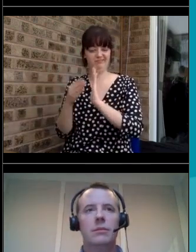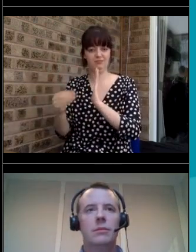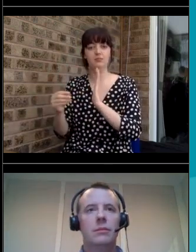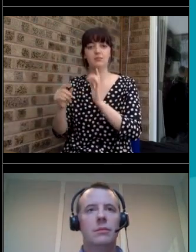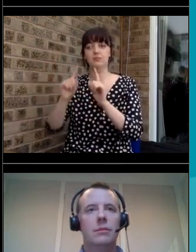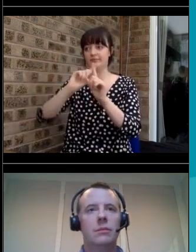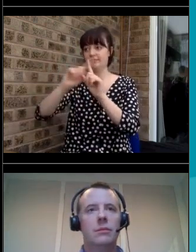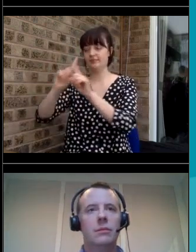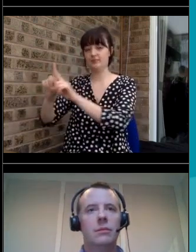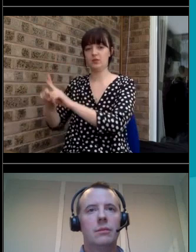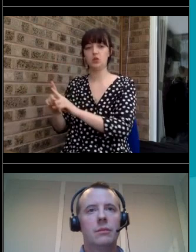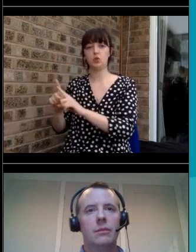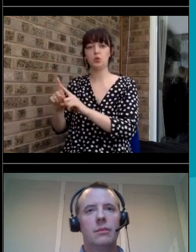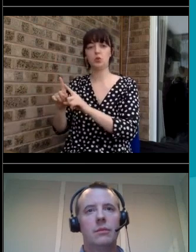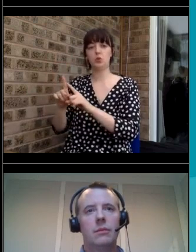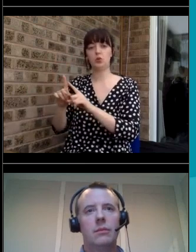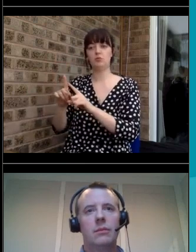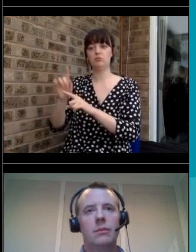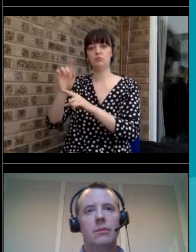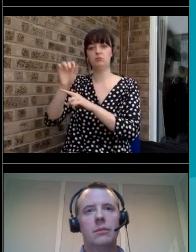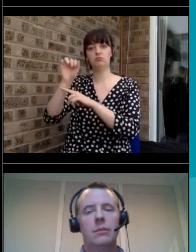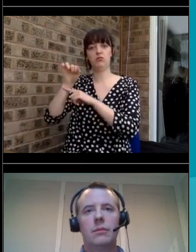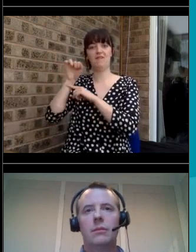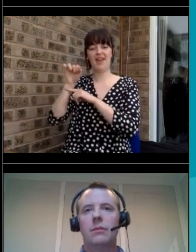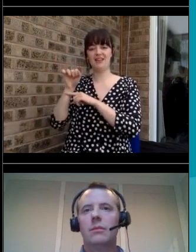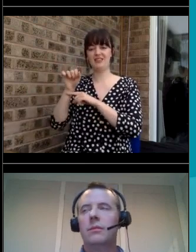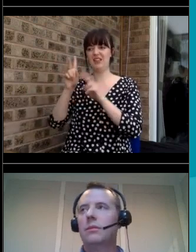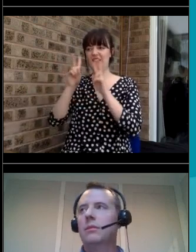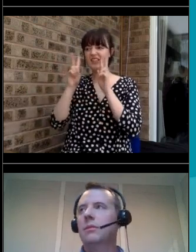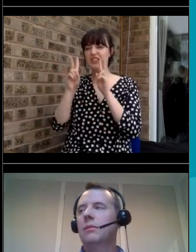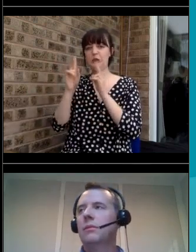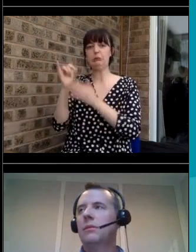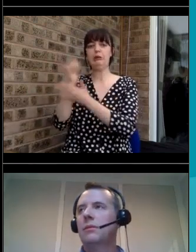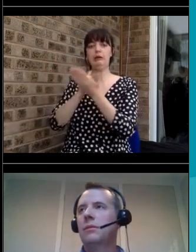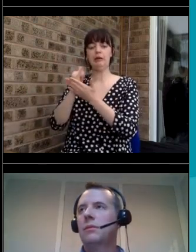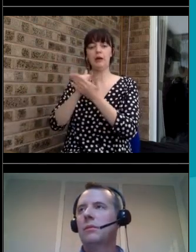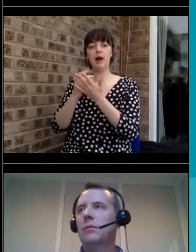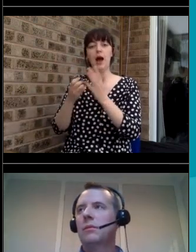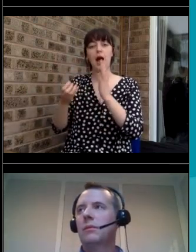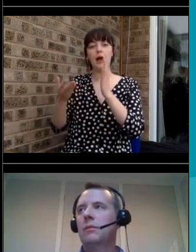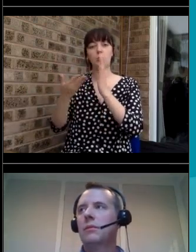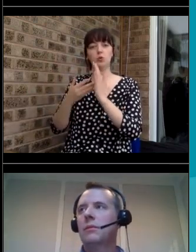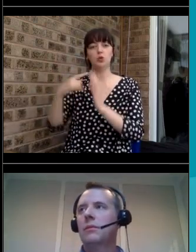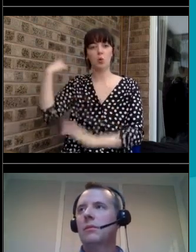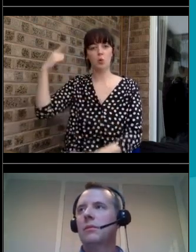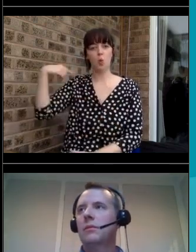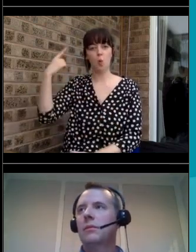visual and noise of the alignment in that location.